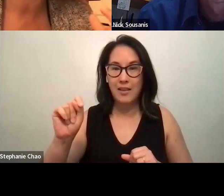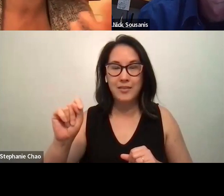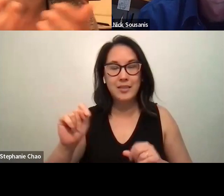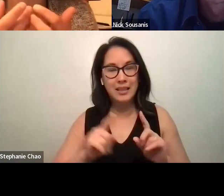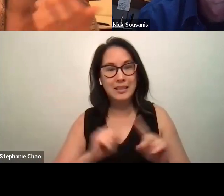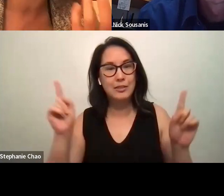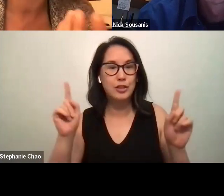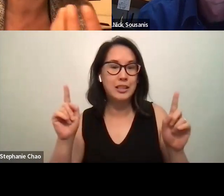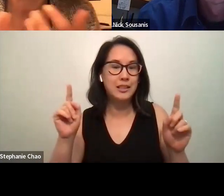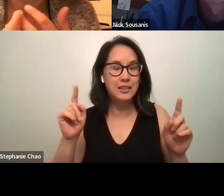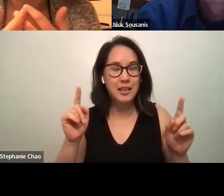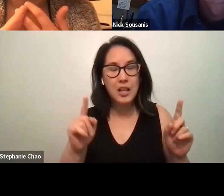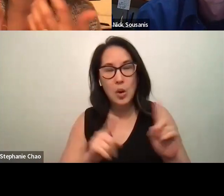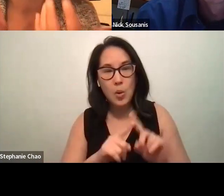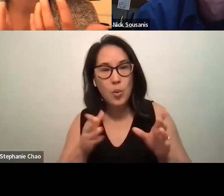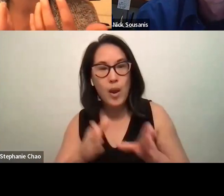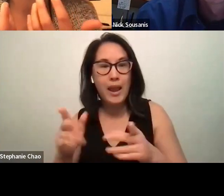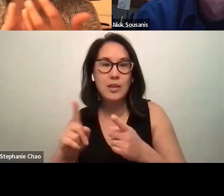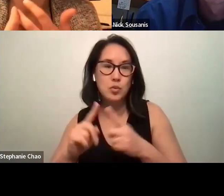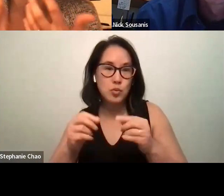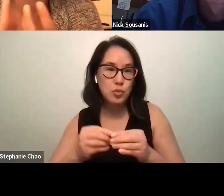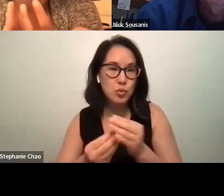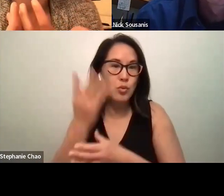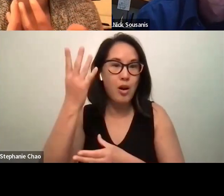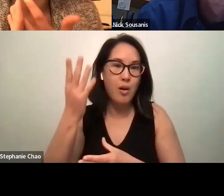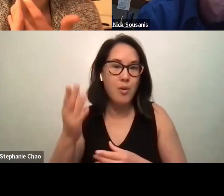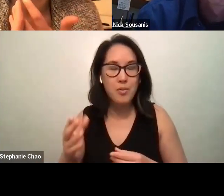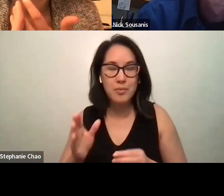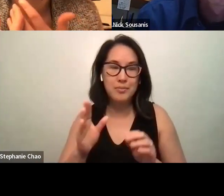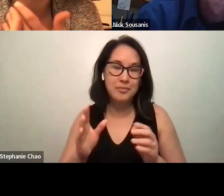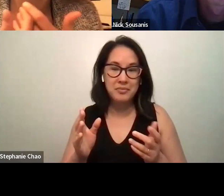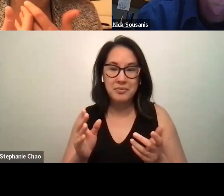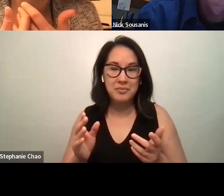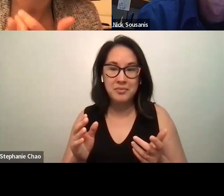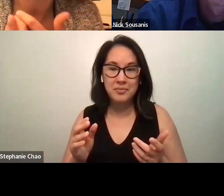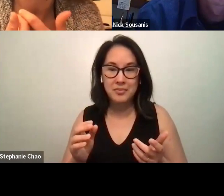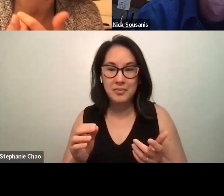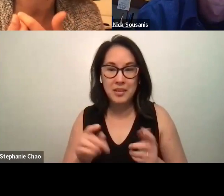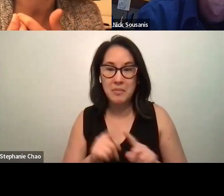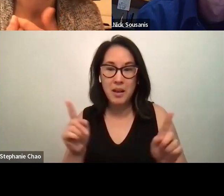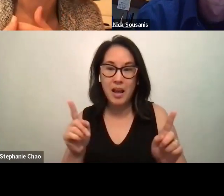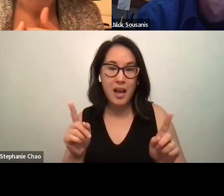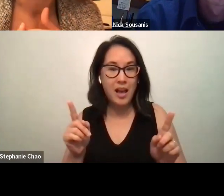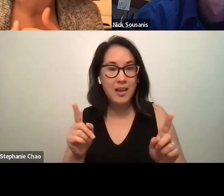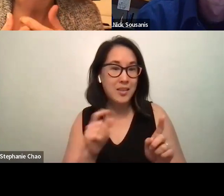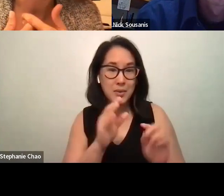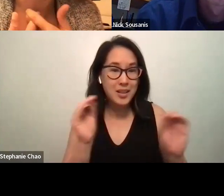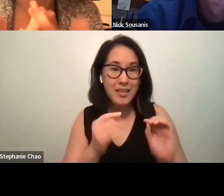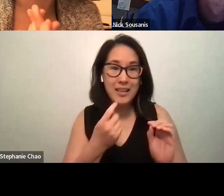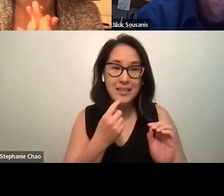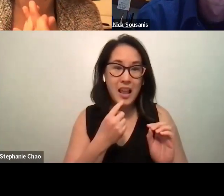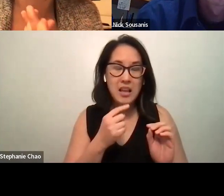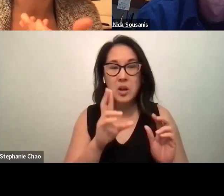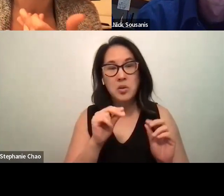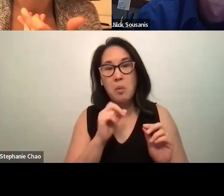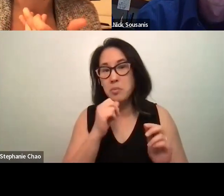to take them in and ways to grow, but certainly didn't hear anything that was like, nope, don't try, don't do it. And just in the